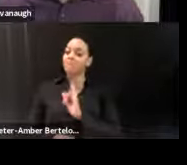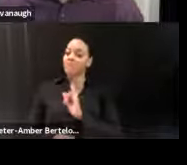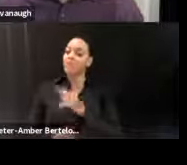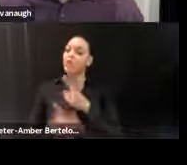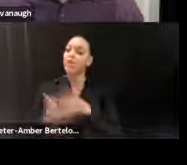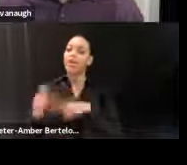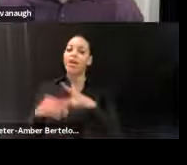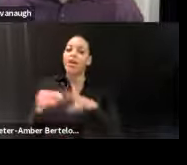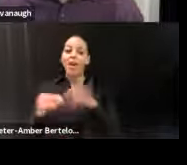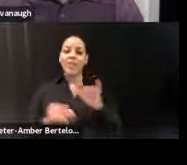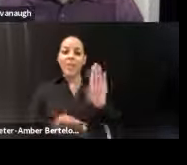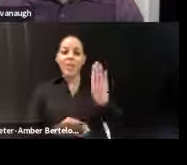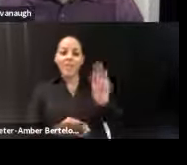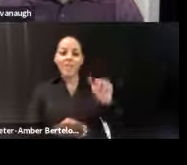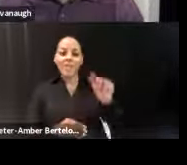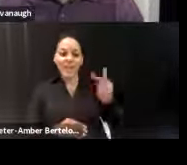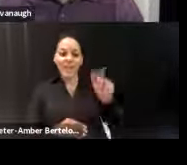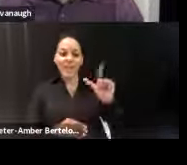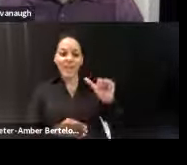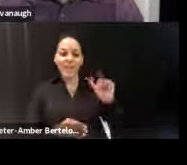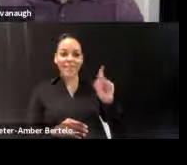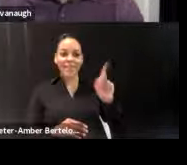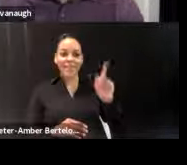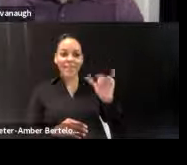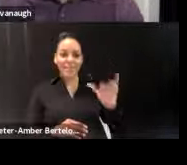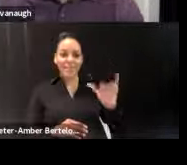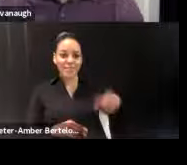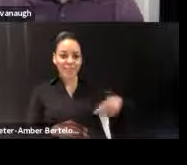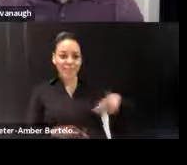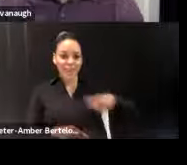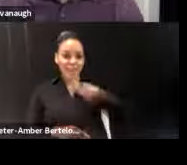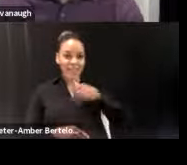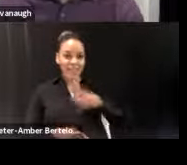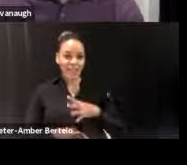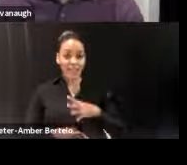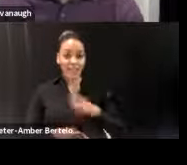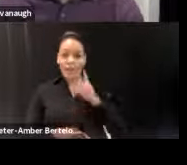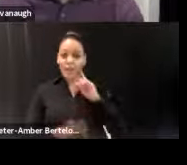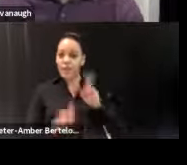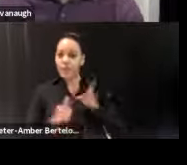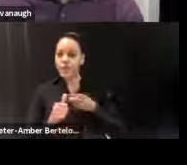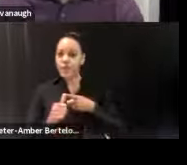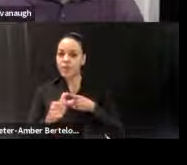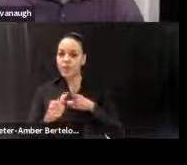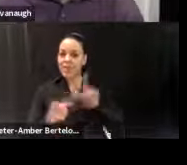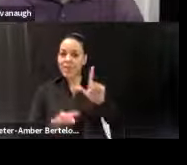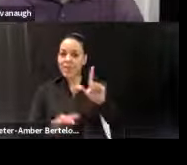Lady? I think this goes to our first lady poet.